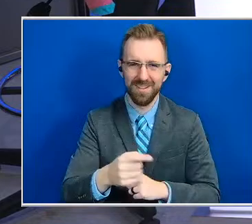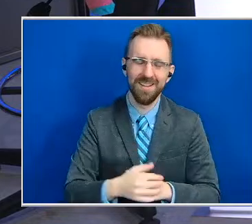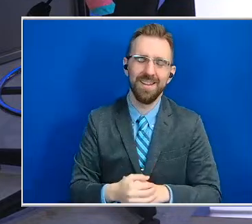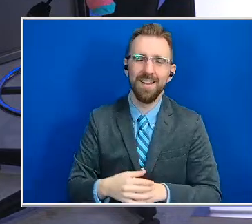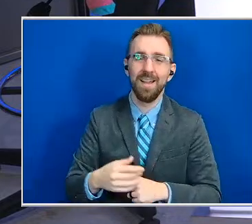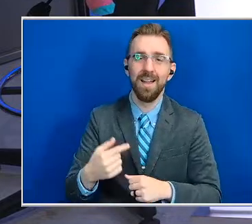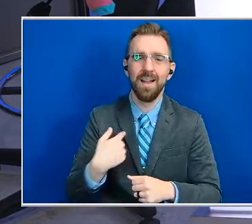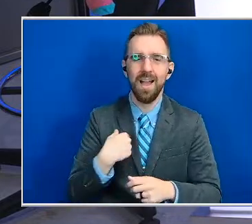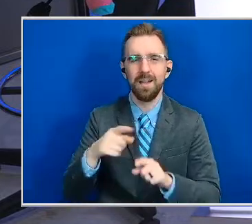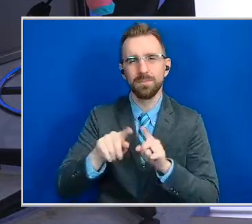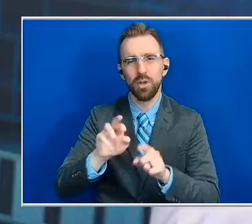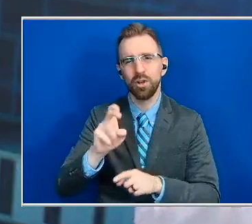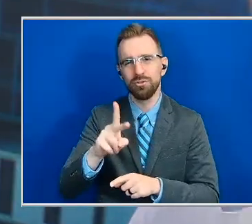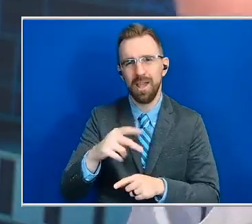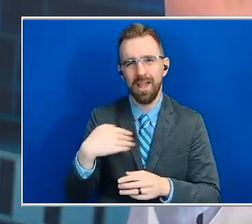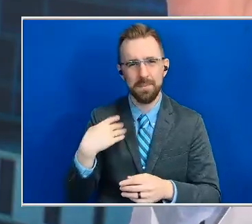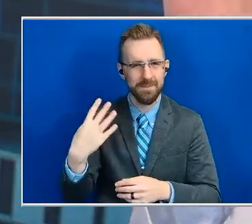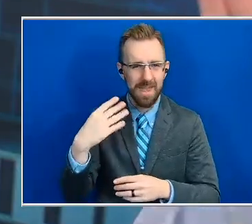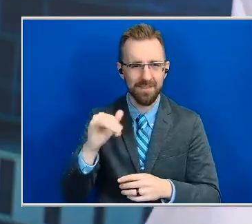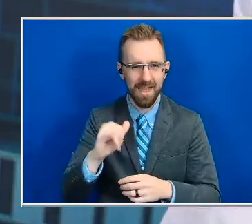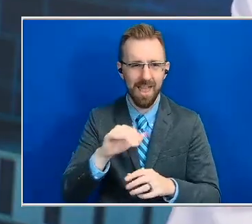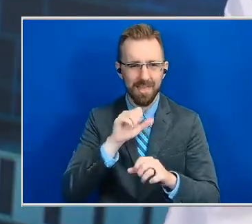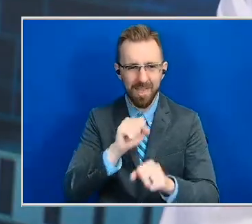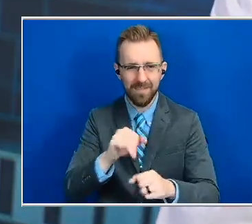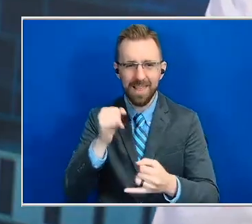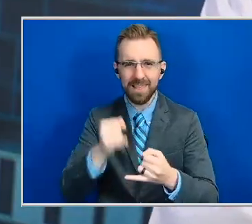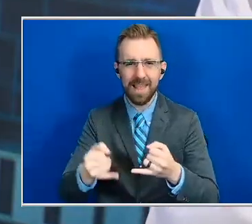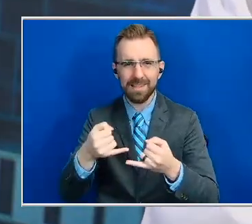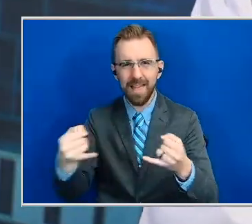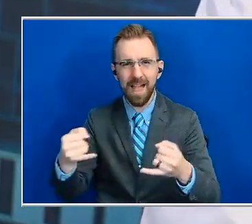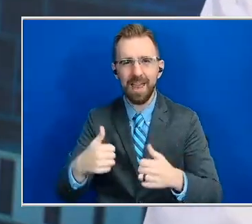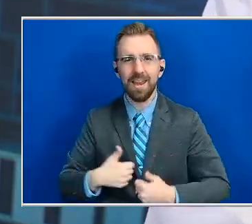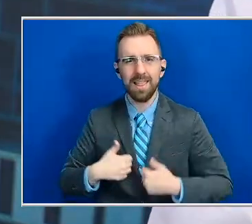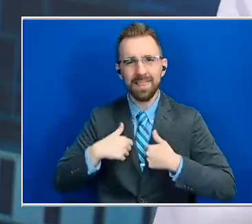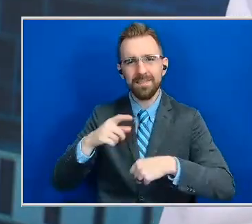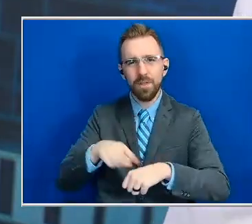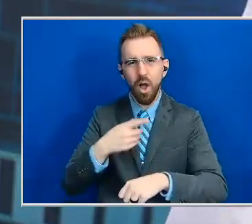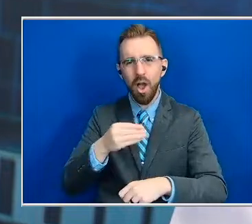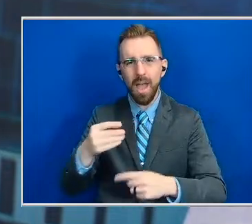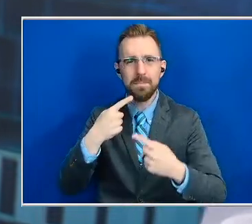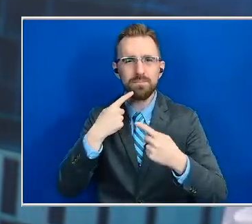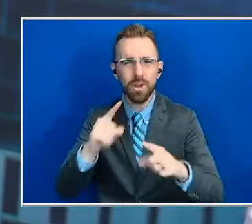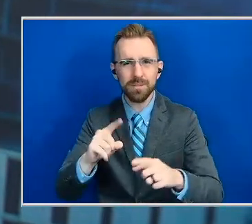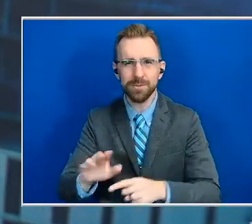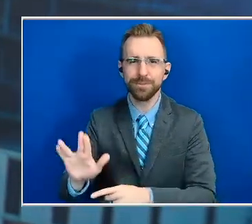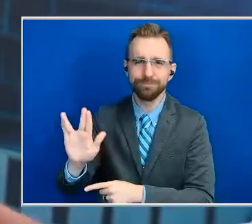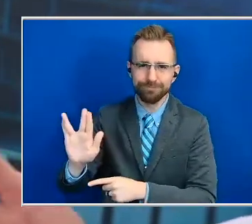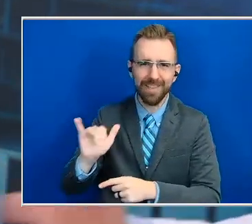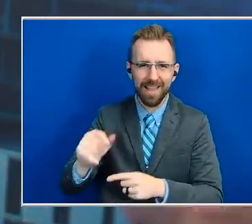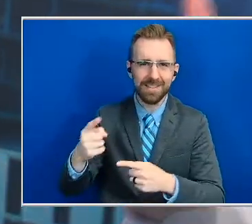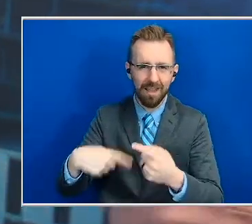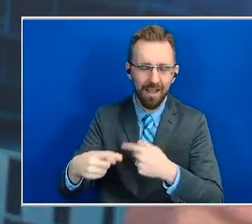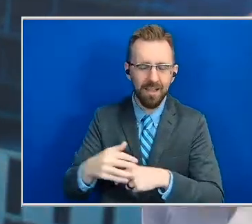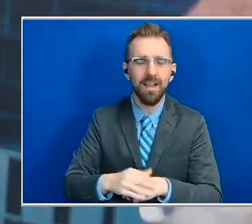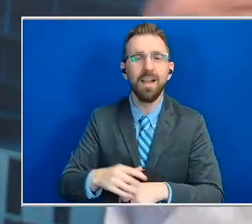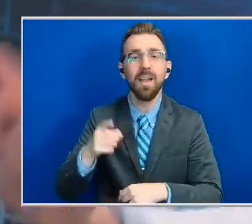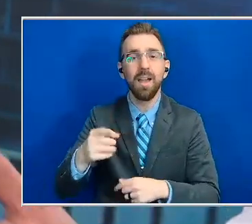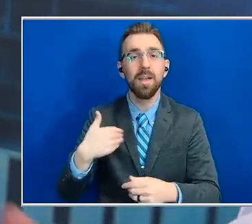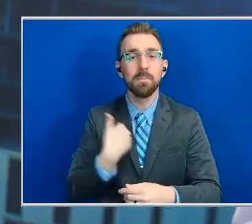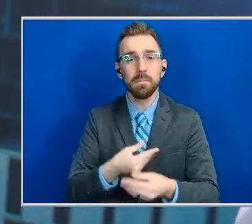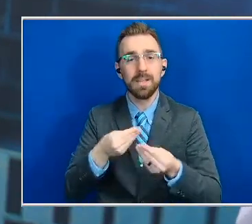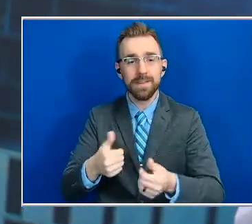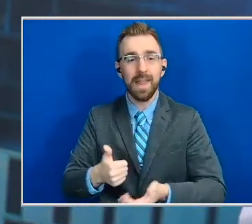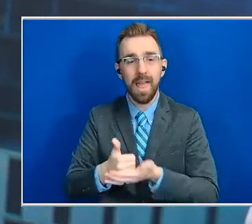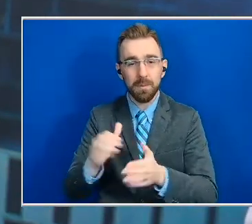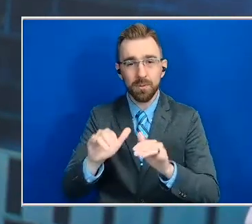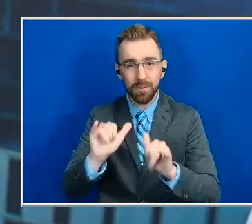and I love to talk about it, but I love that last thing, live long and prosper. I like to end with that because it's clear that breastfeeding helps you do that, to live long and